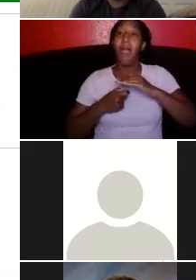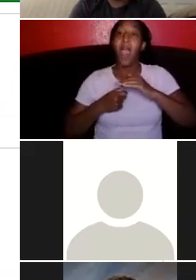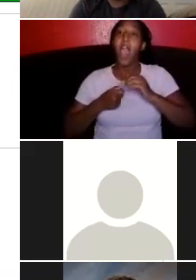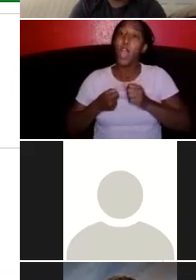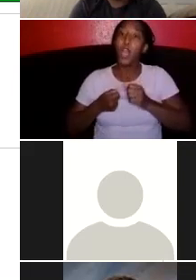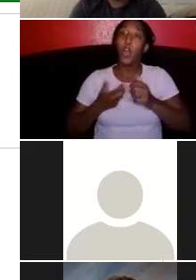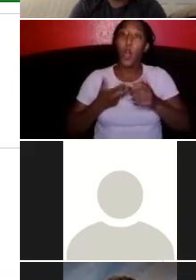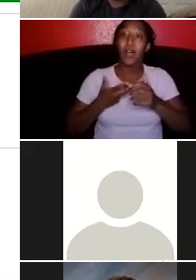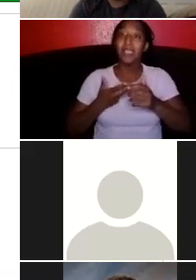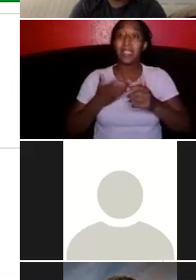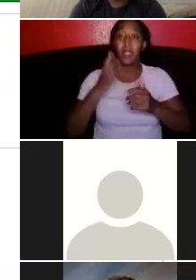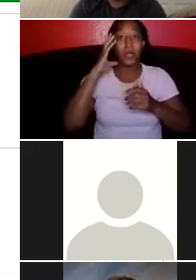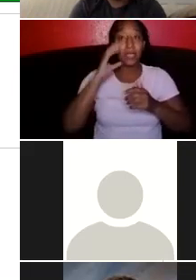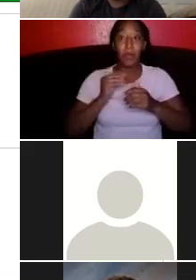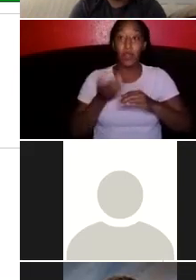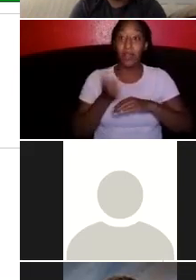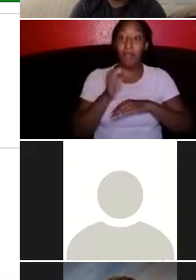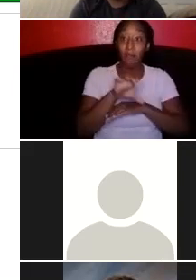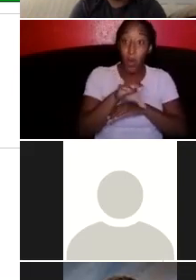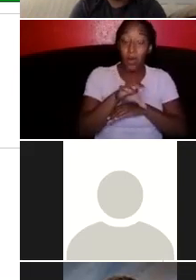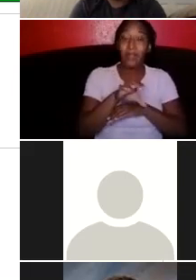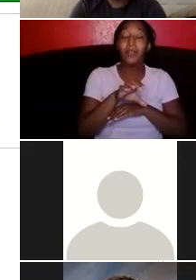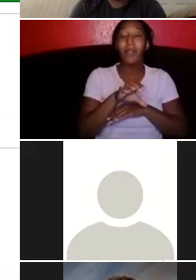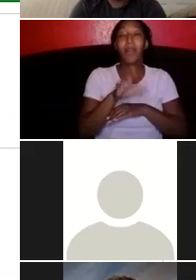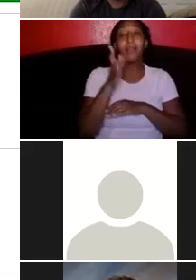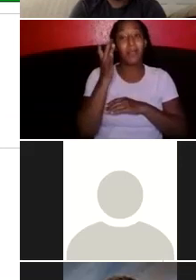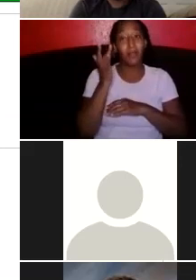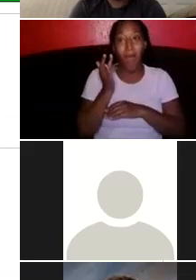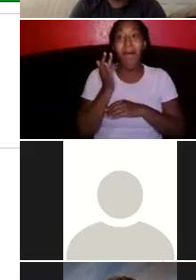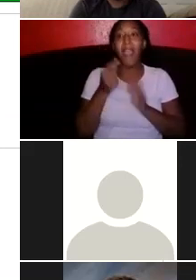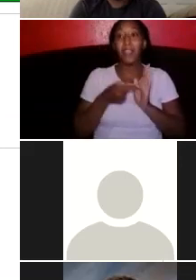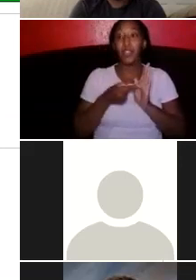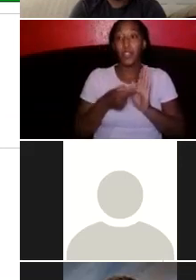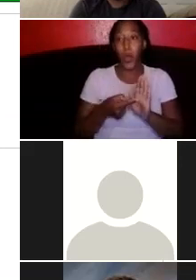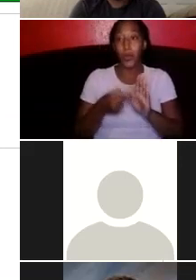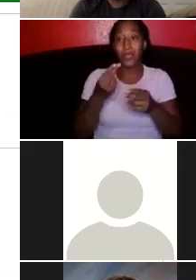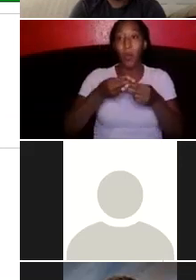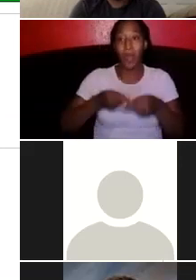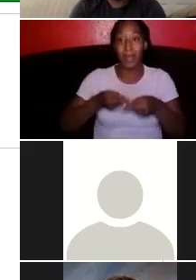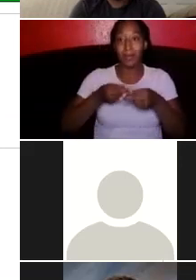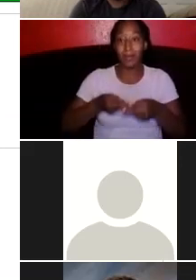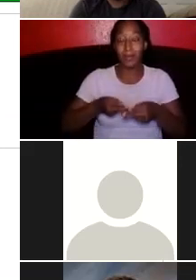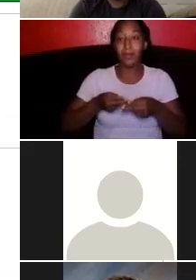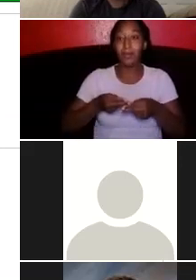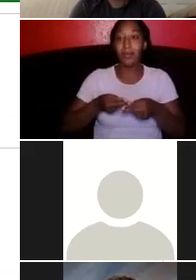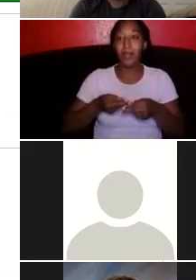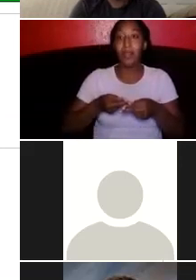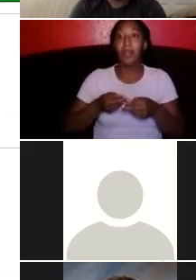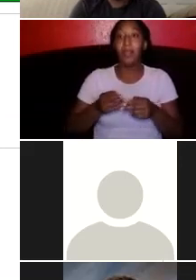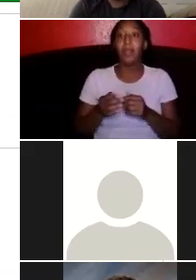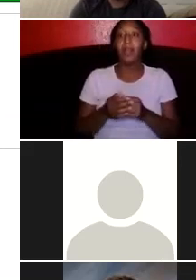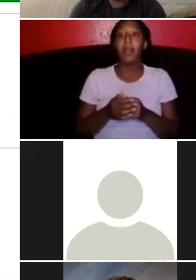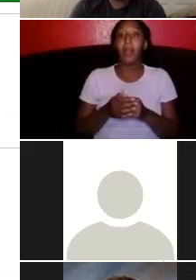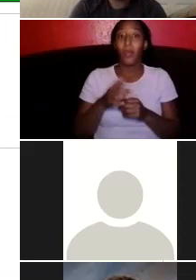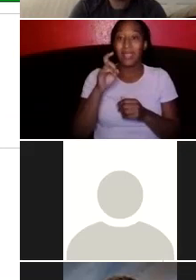complete picture of how gravity behaves, okay? So we need to dig a little deeper into